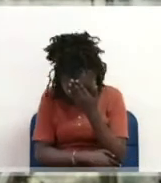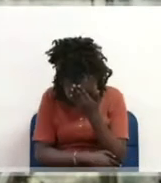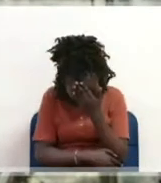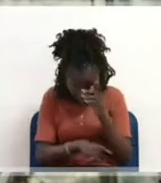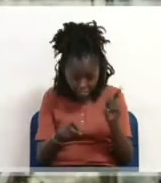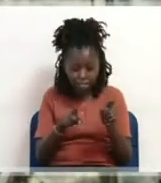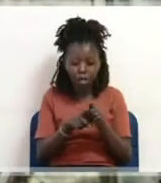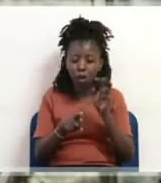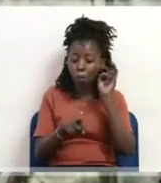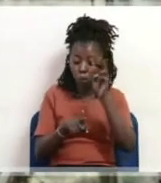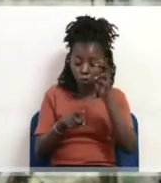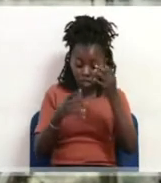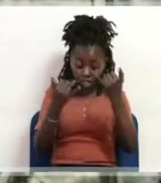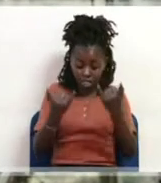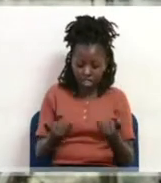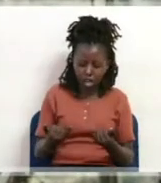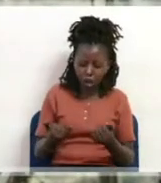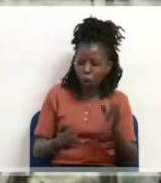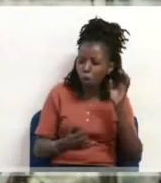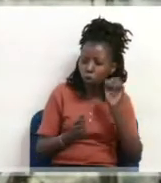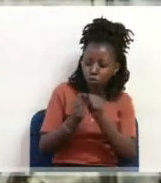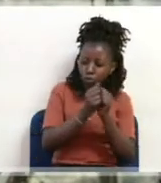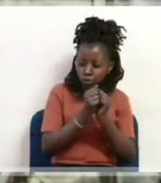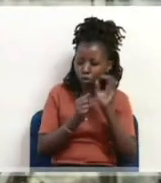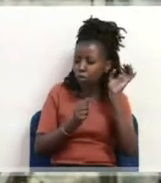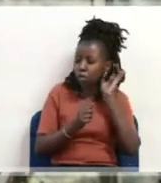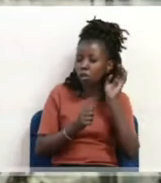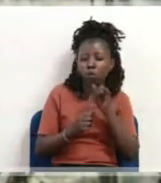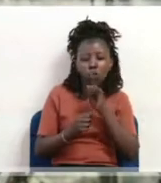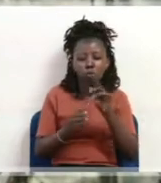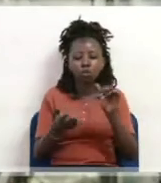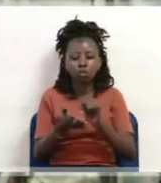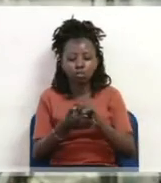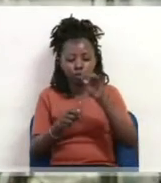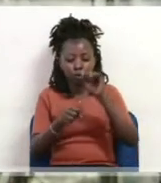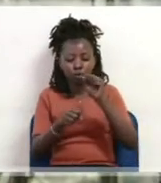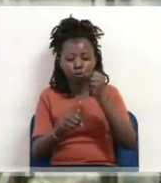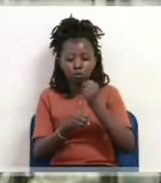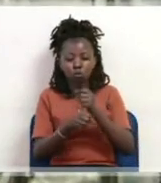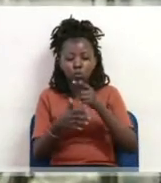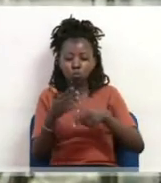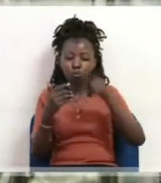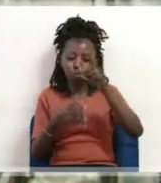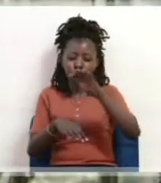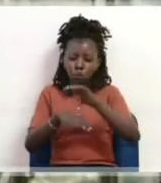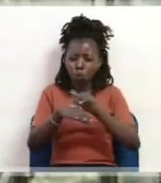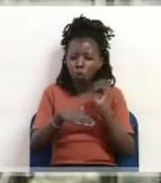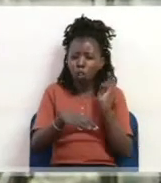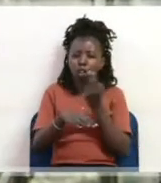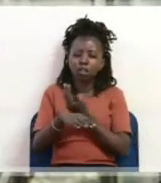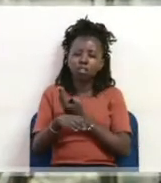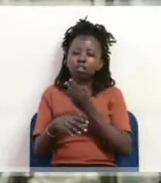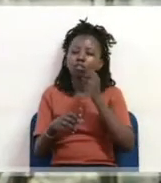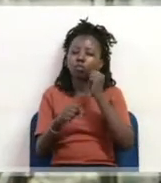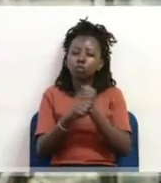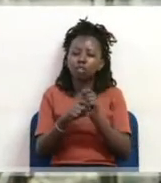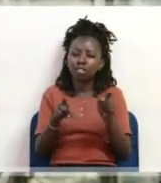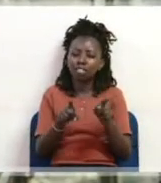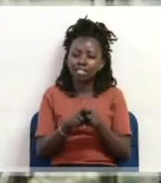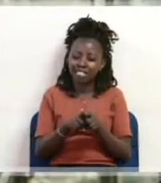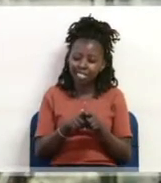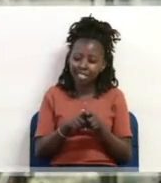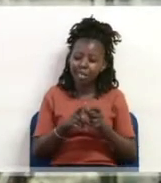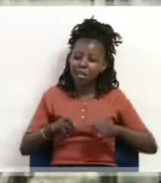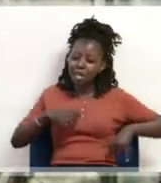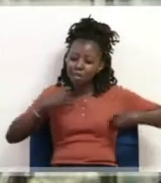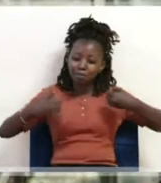obediently so that we can do what we have called us to do and we can appreciate the future or look